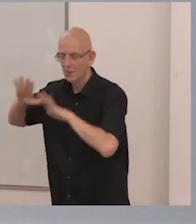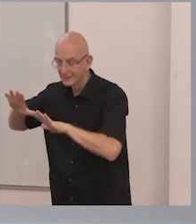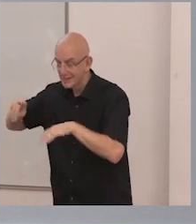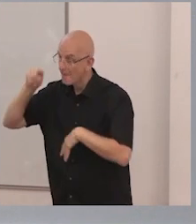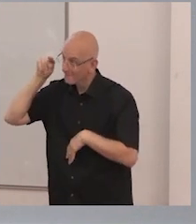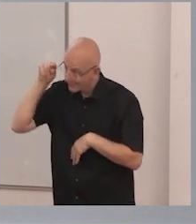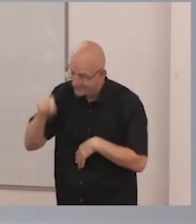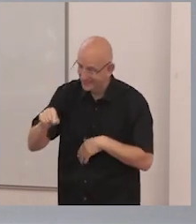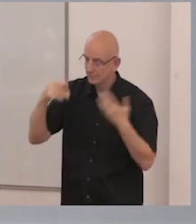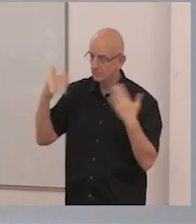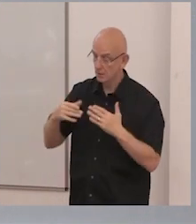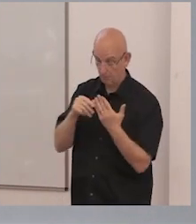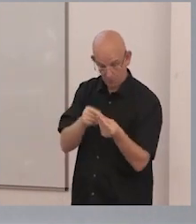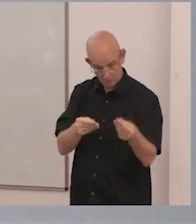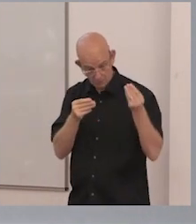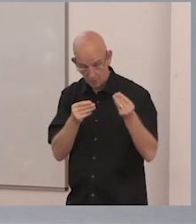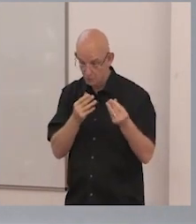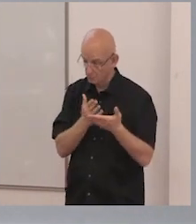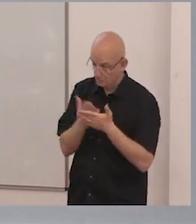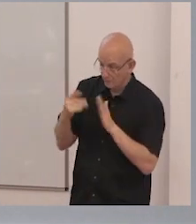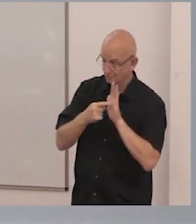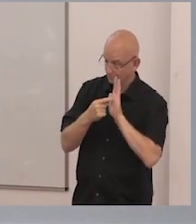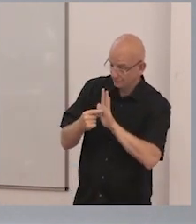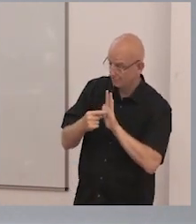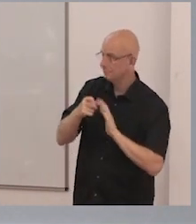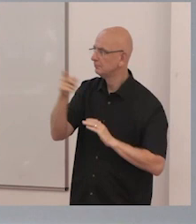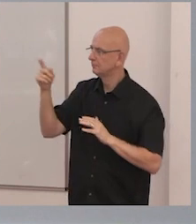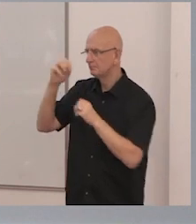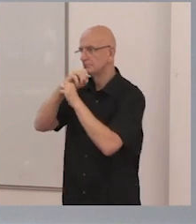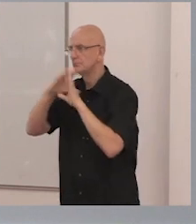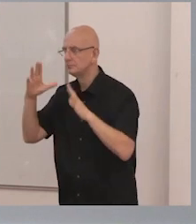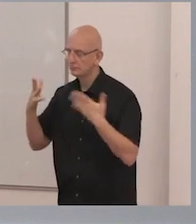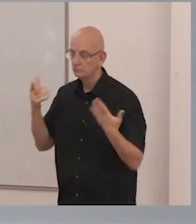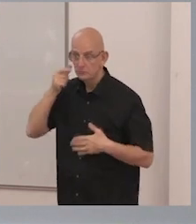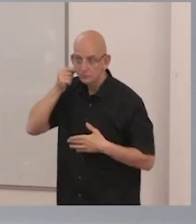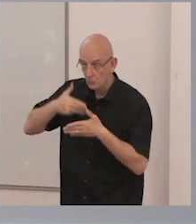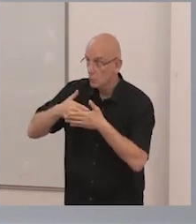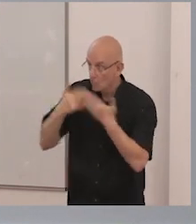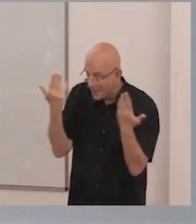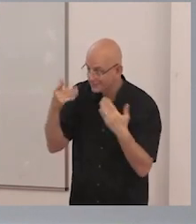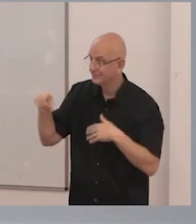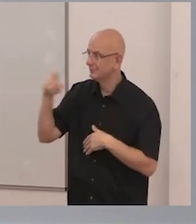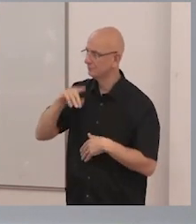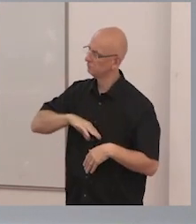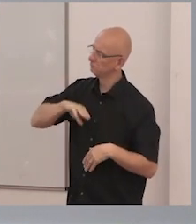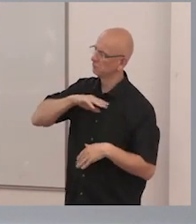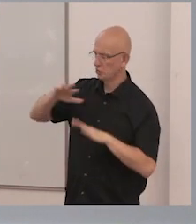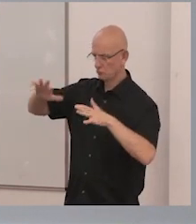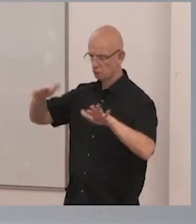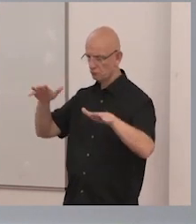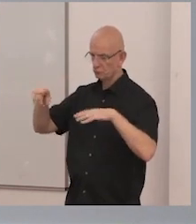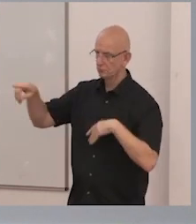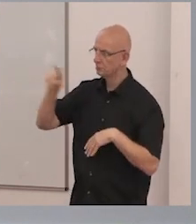straight, able rights holders or human beings. So it wasn't designed